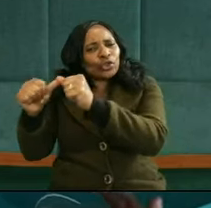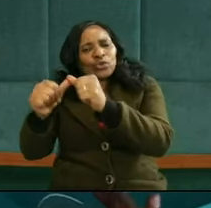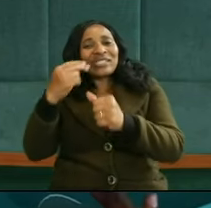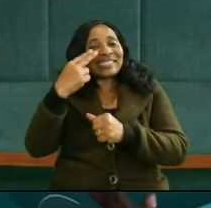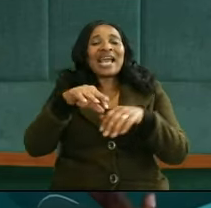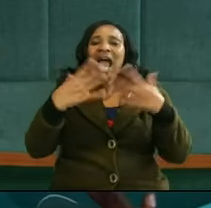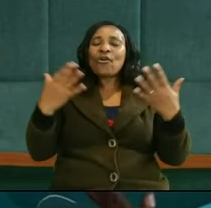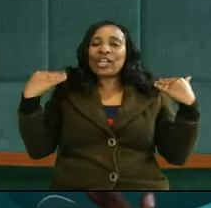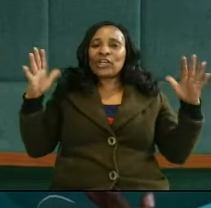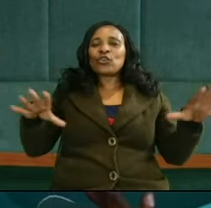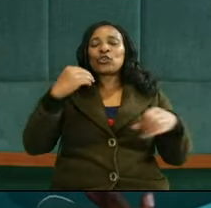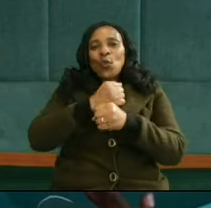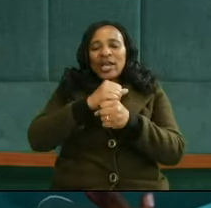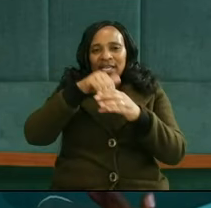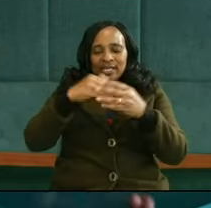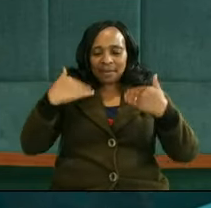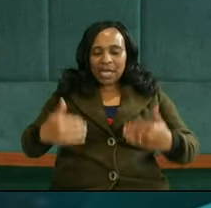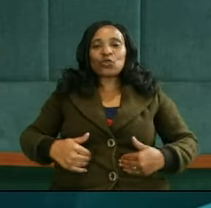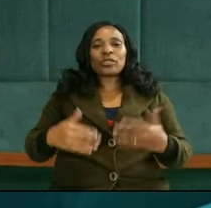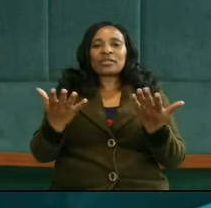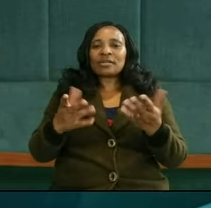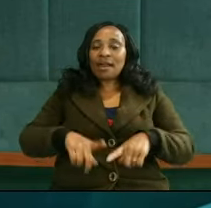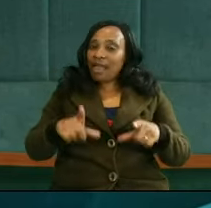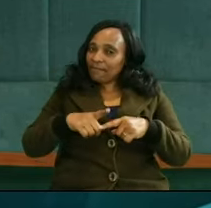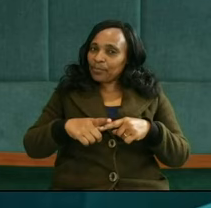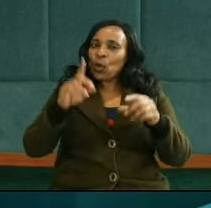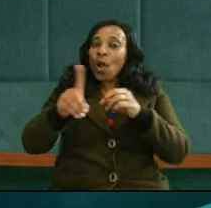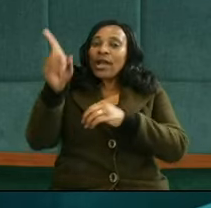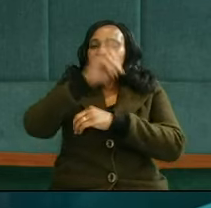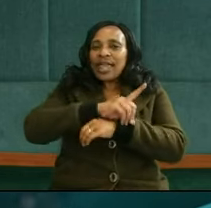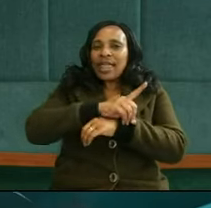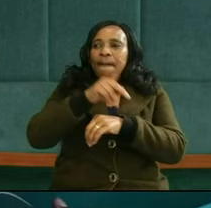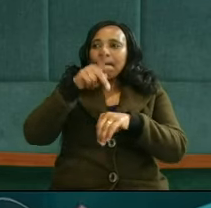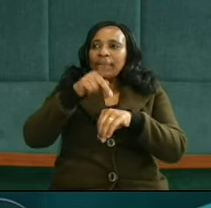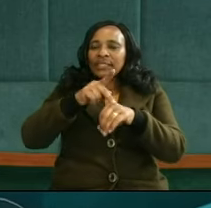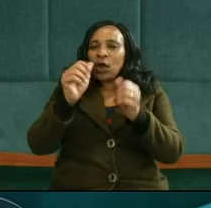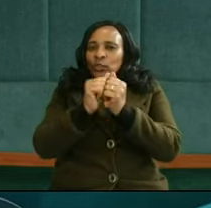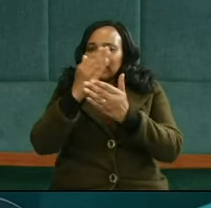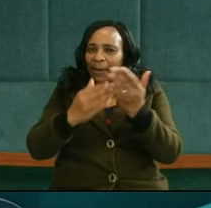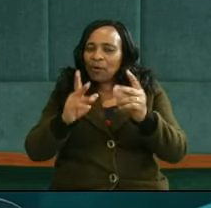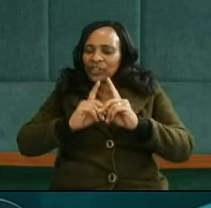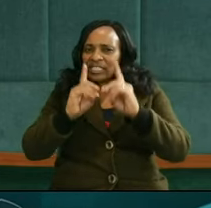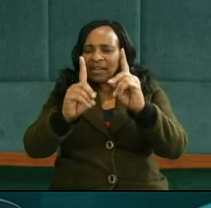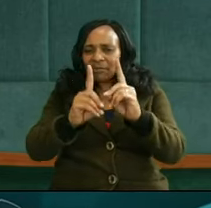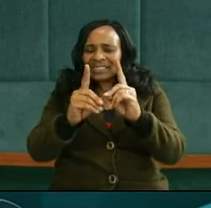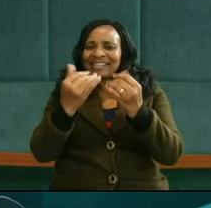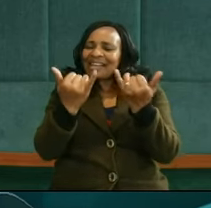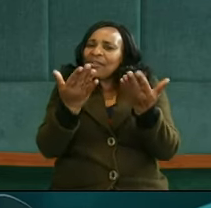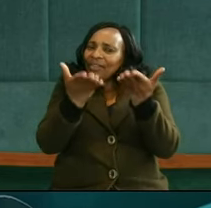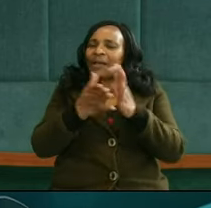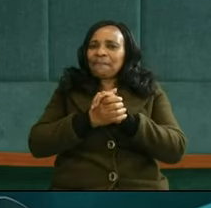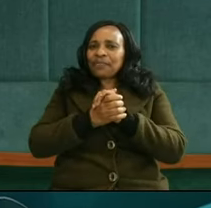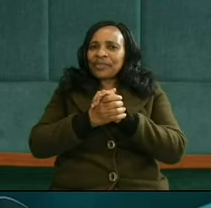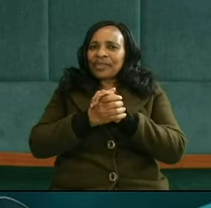angels operate in human lives. One day, Peter and some of the disciples are arrested and they